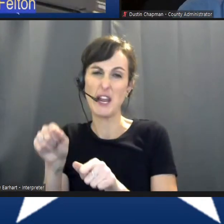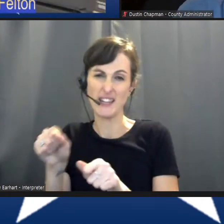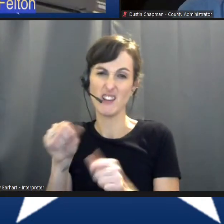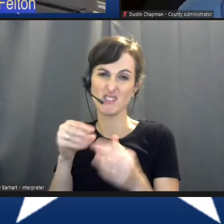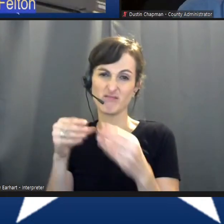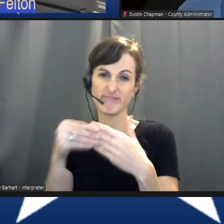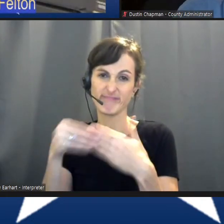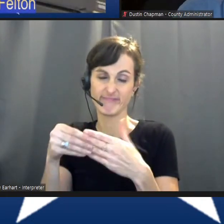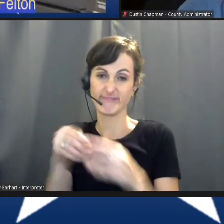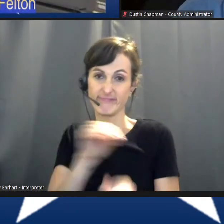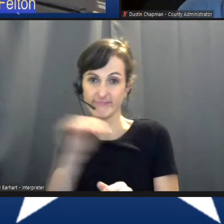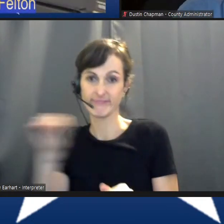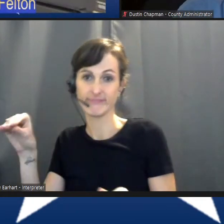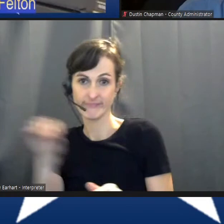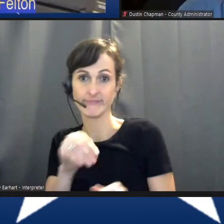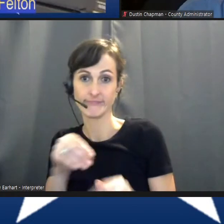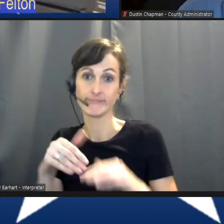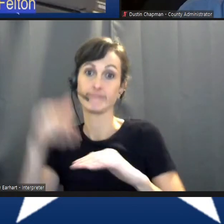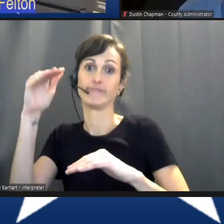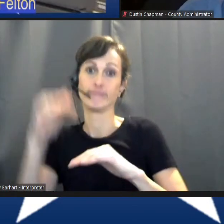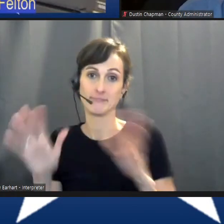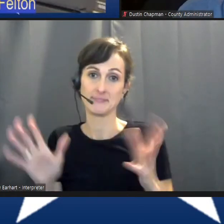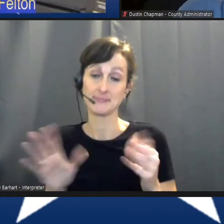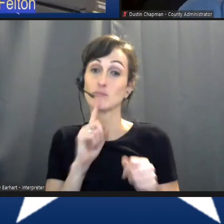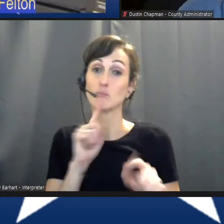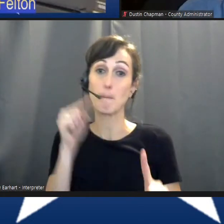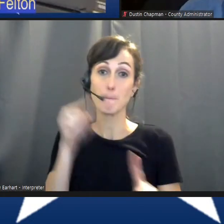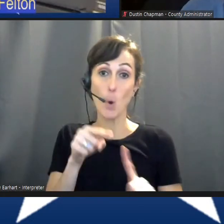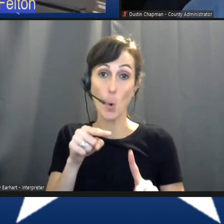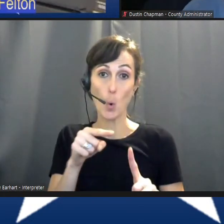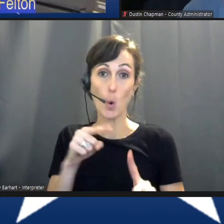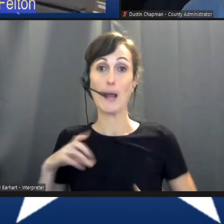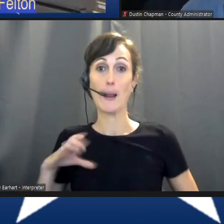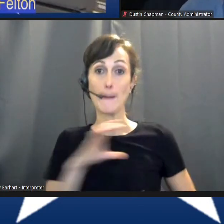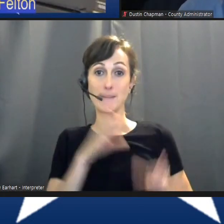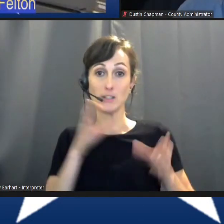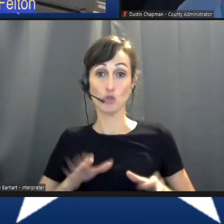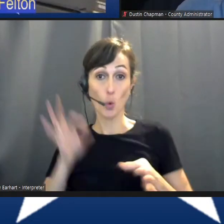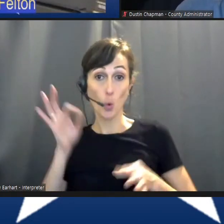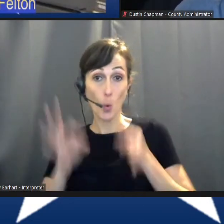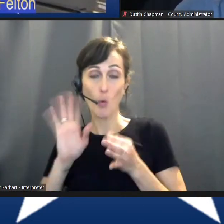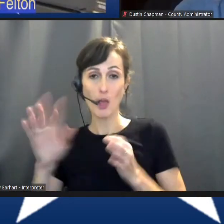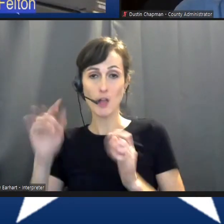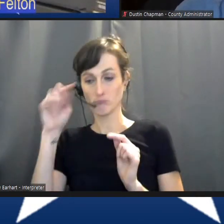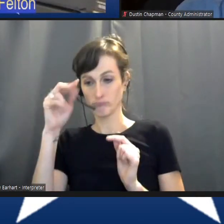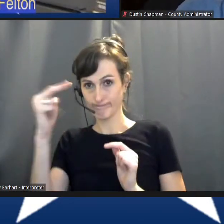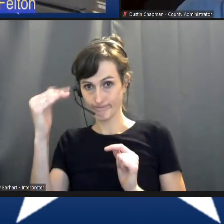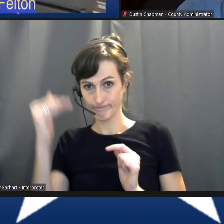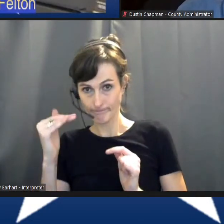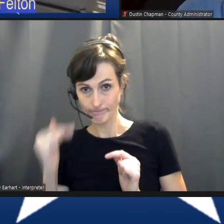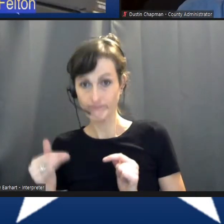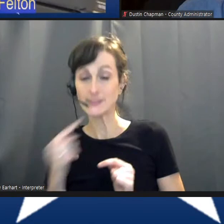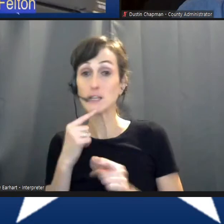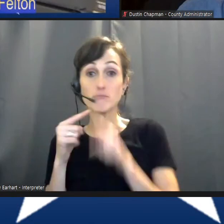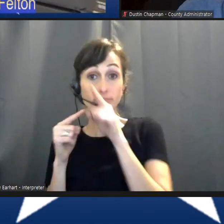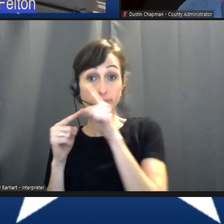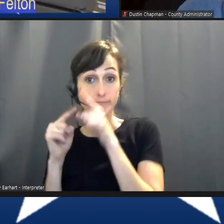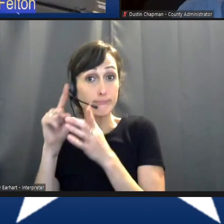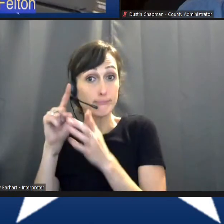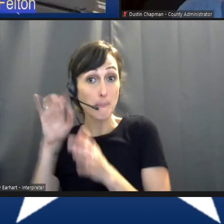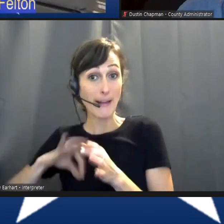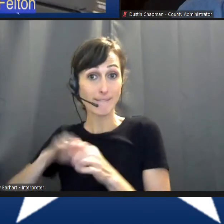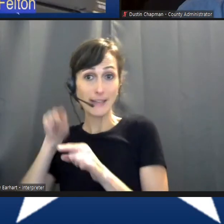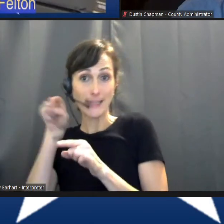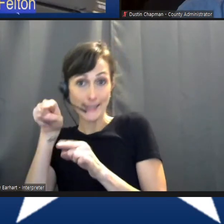there'll be a point that the Commissioners Court needs to go through each one of these and say, you know, what are the benefits of doing it this way,